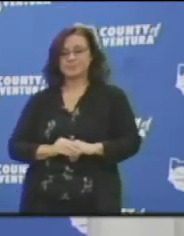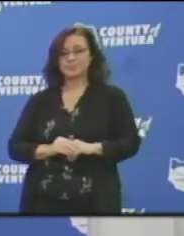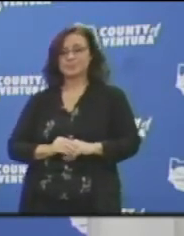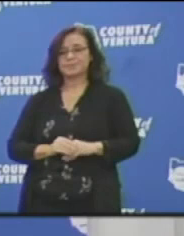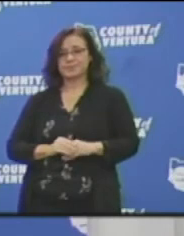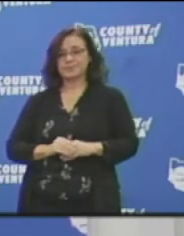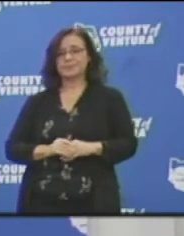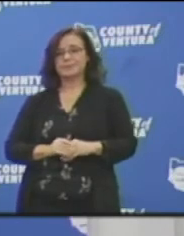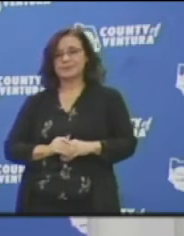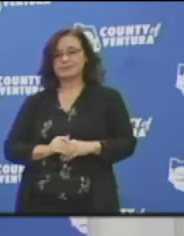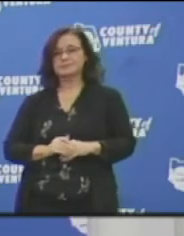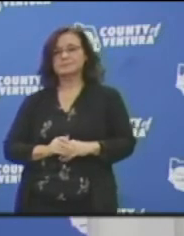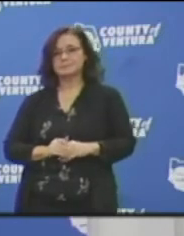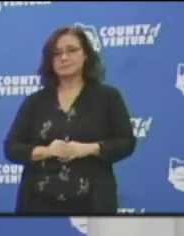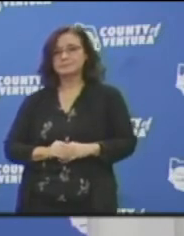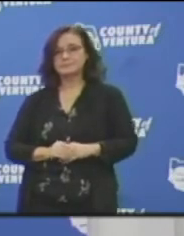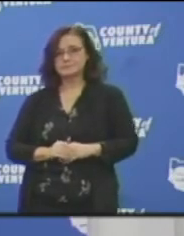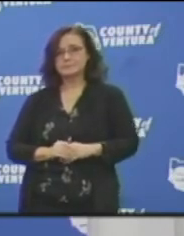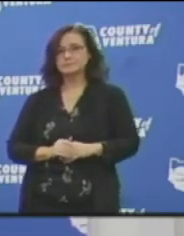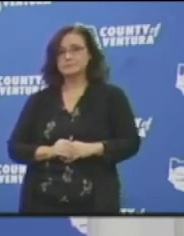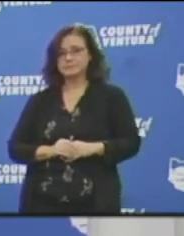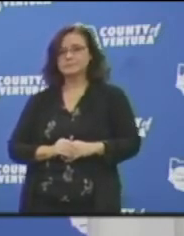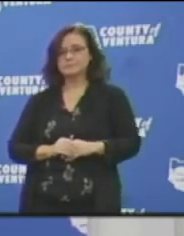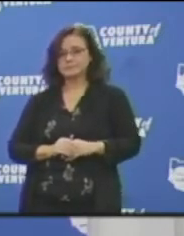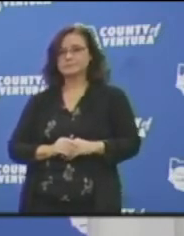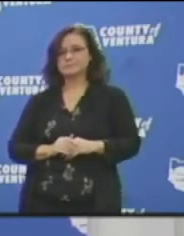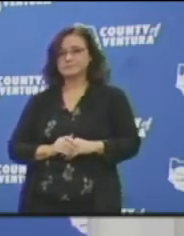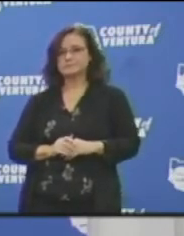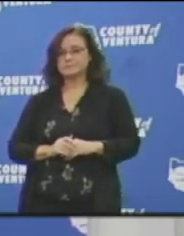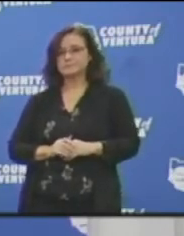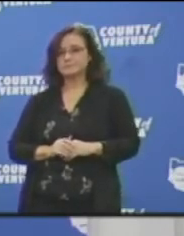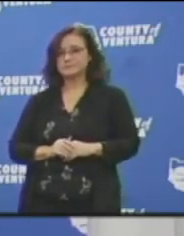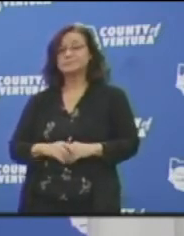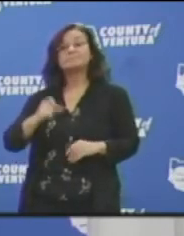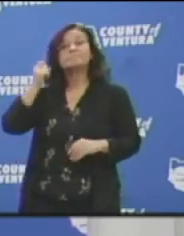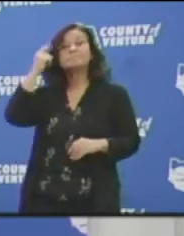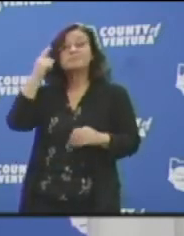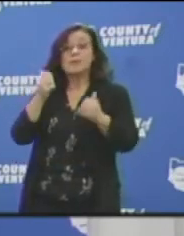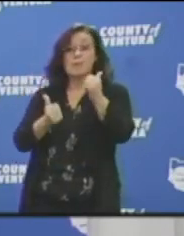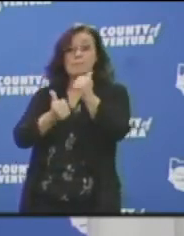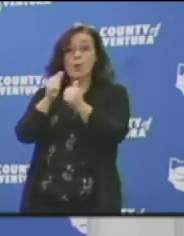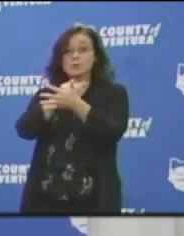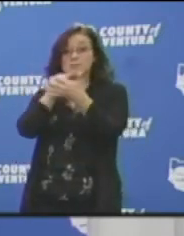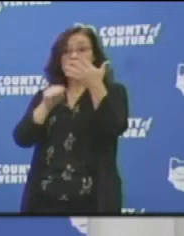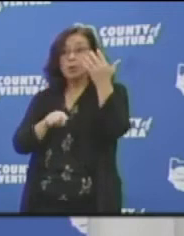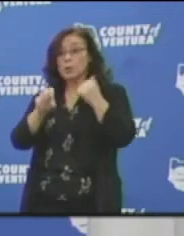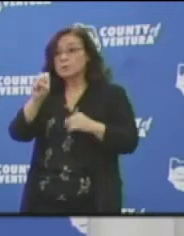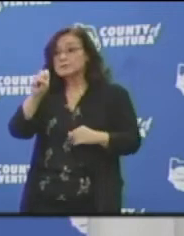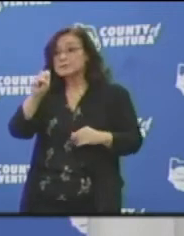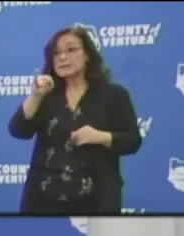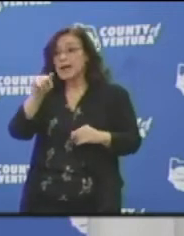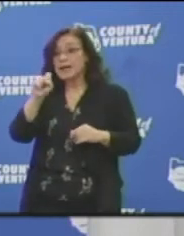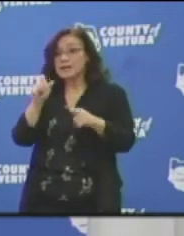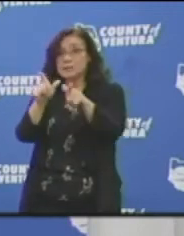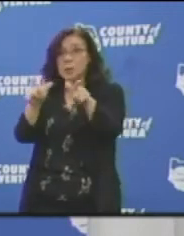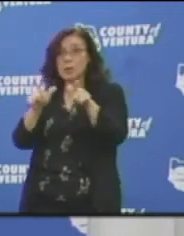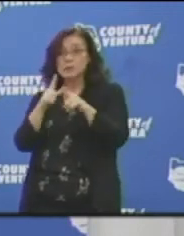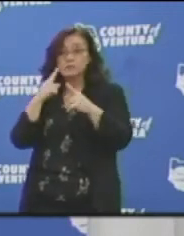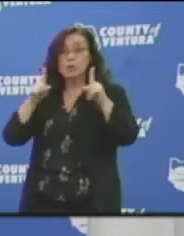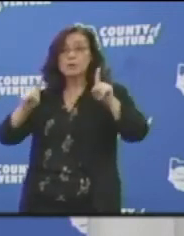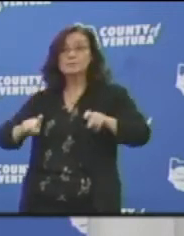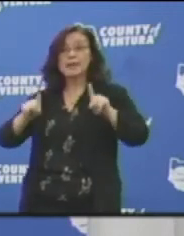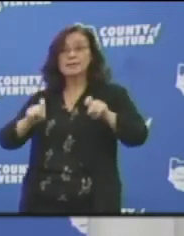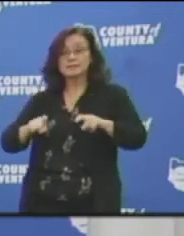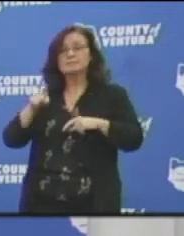As a reminder, these are outdoor locations. The majority of them are outdoors, and therefore weather